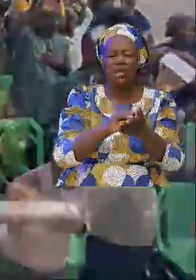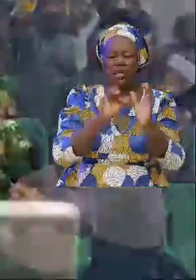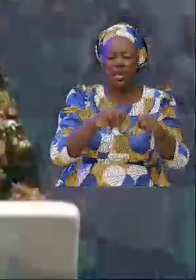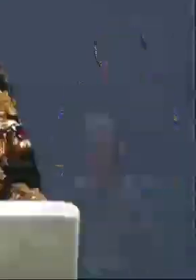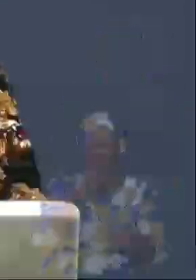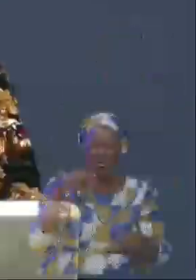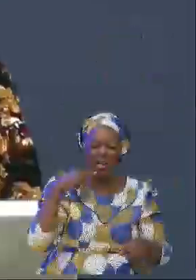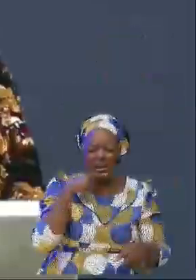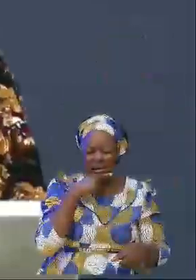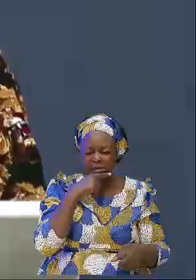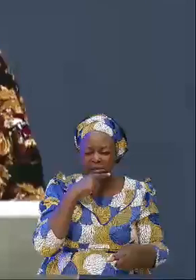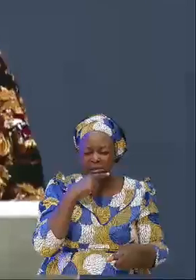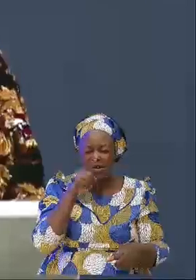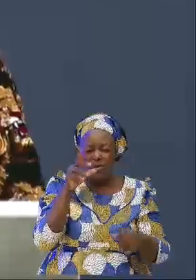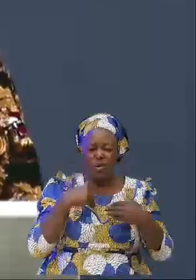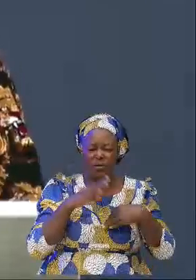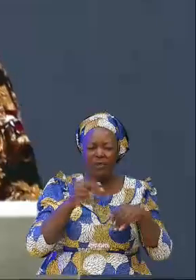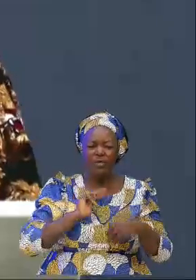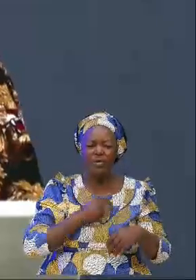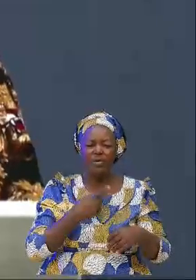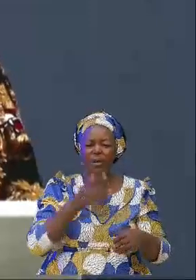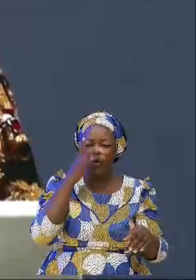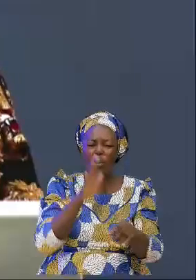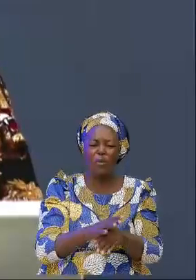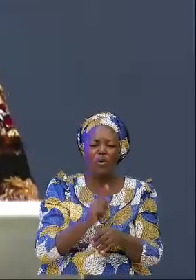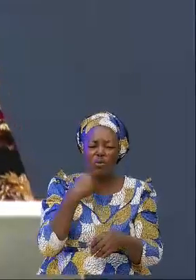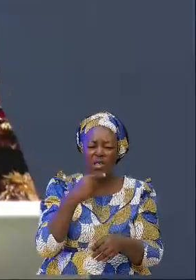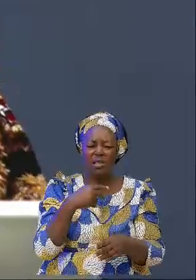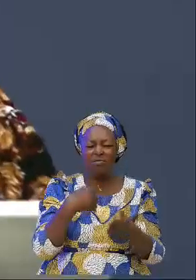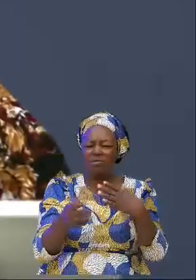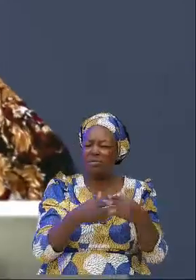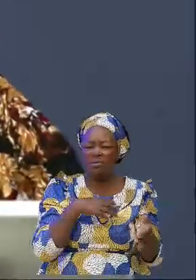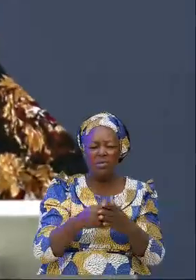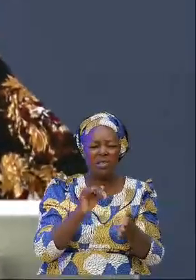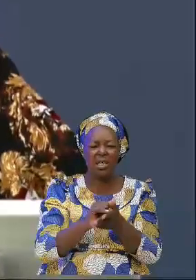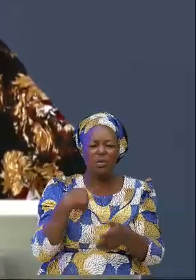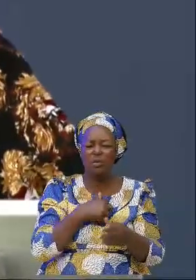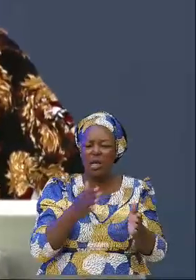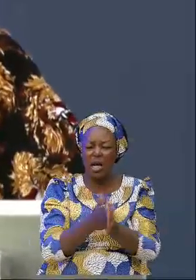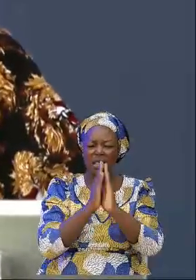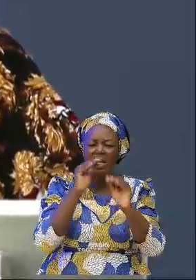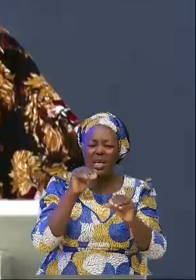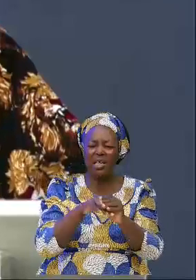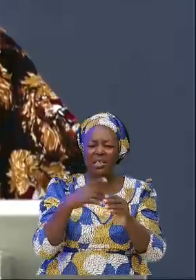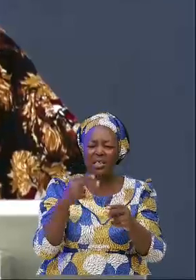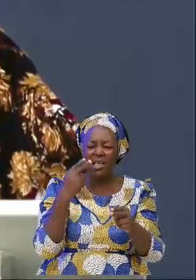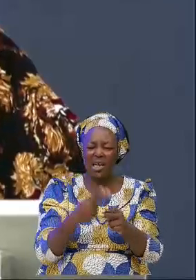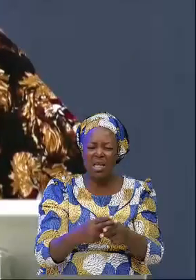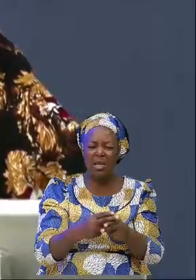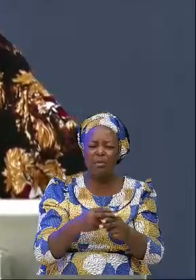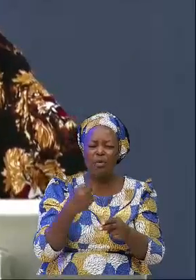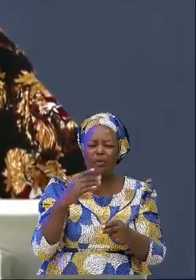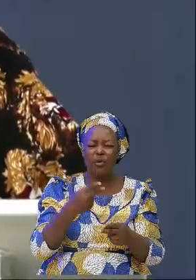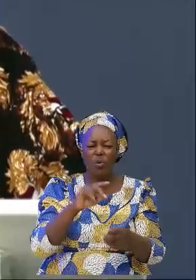God, the God that cannot lie. You have given us the promise. You said, whatsoever